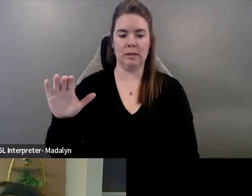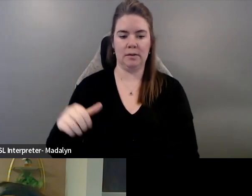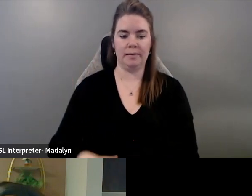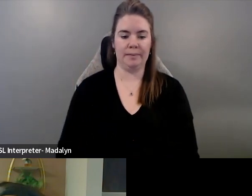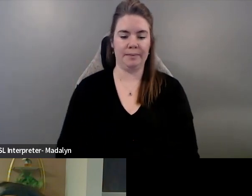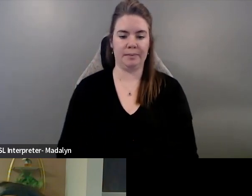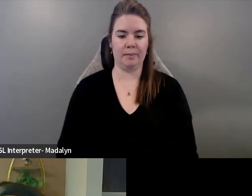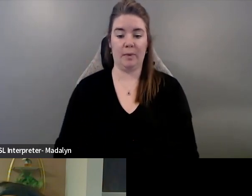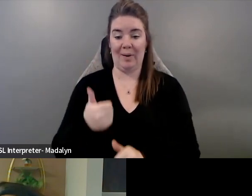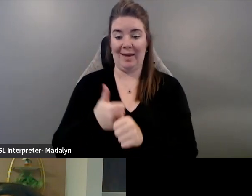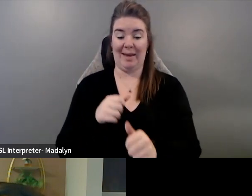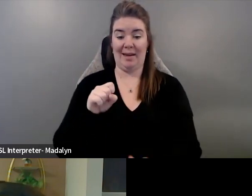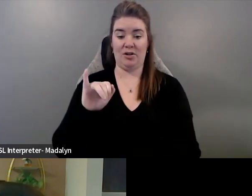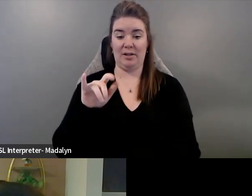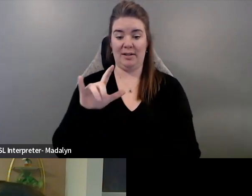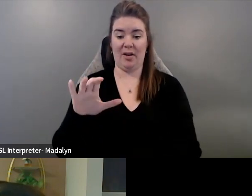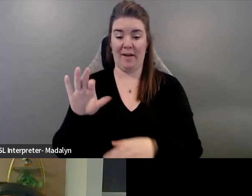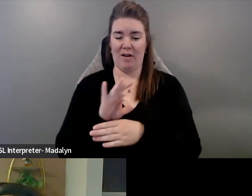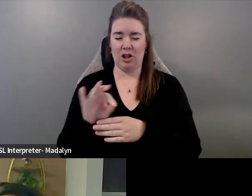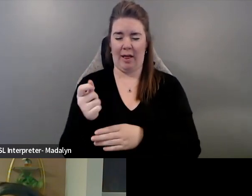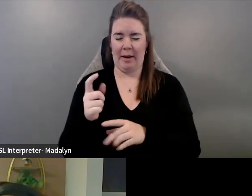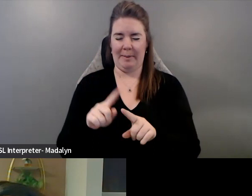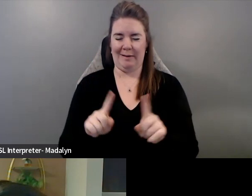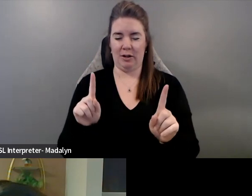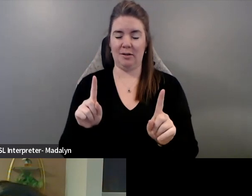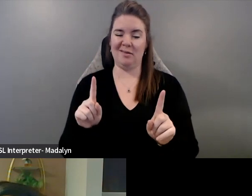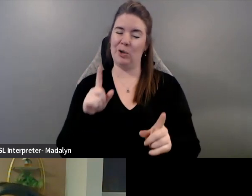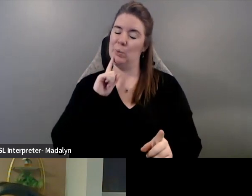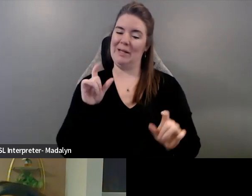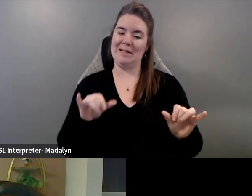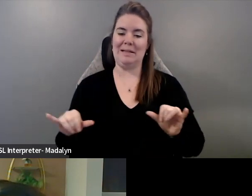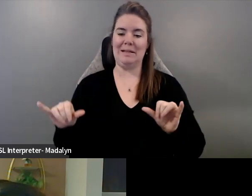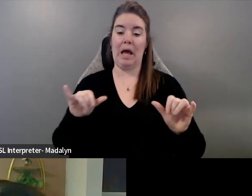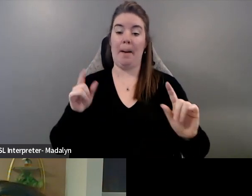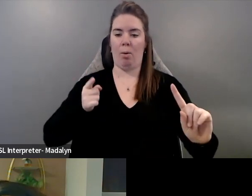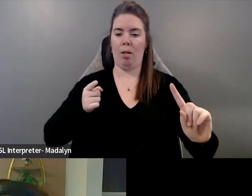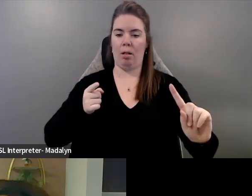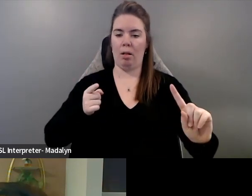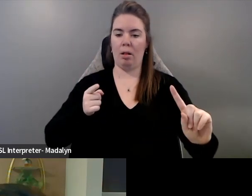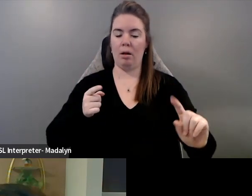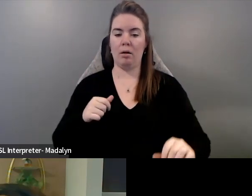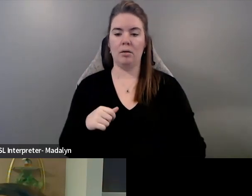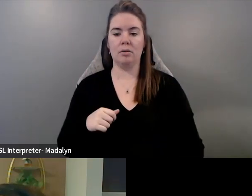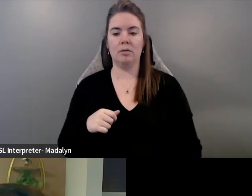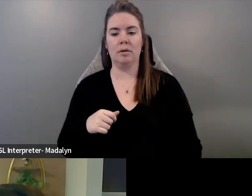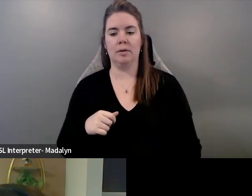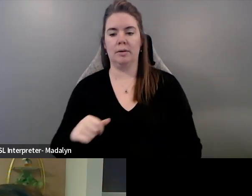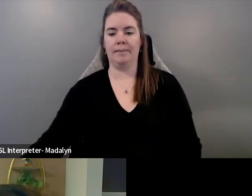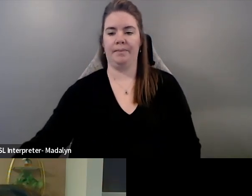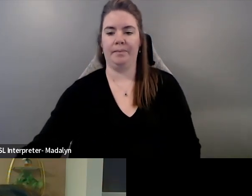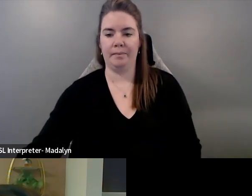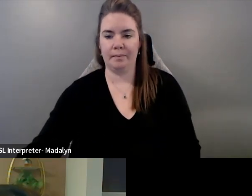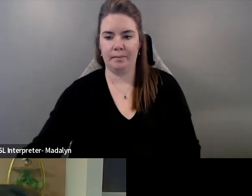Each SILC functions a little differently, but we all kind of have the same goal. We're all trying to work toward making,